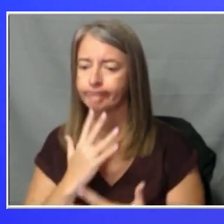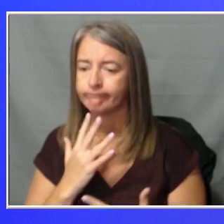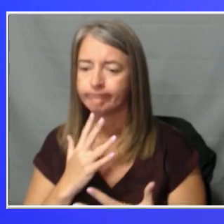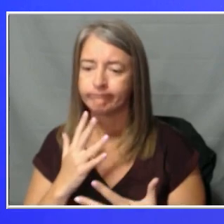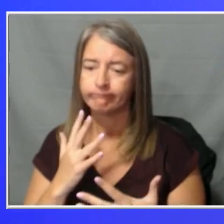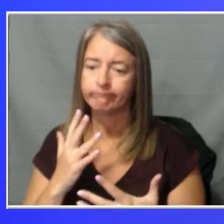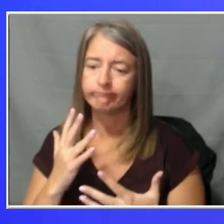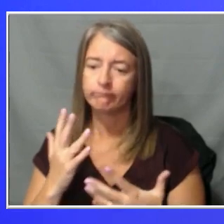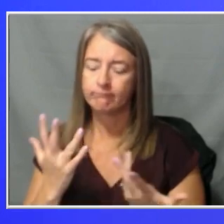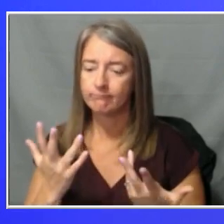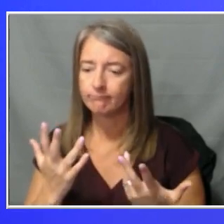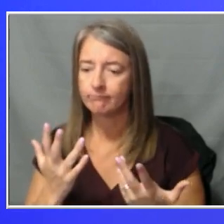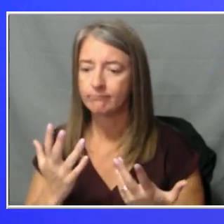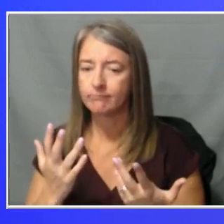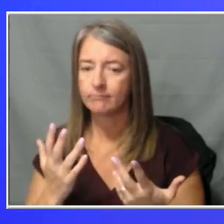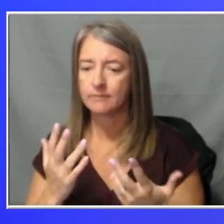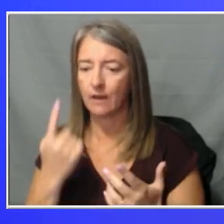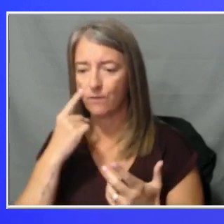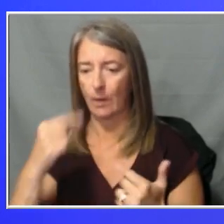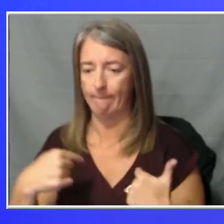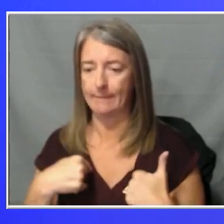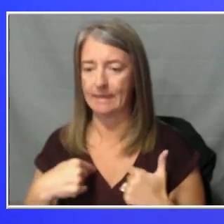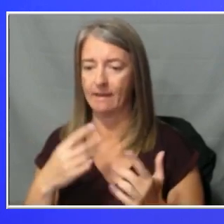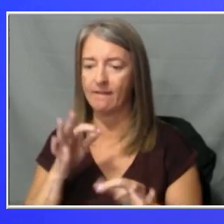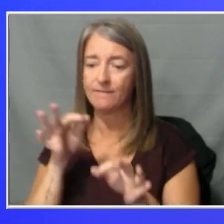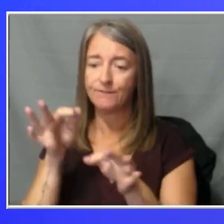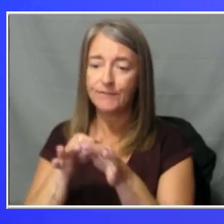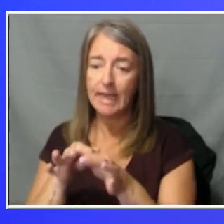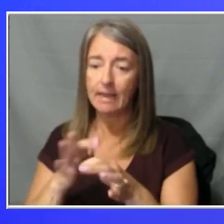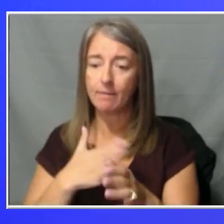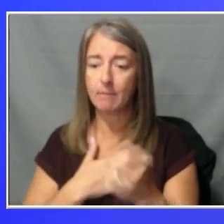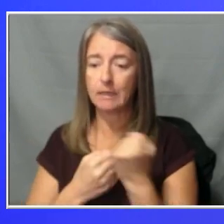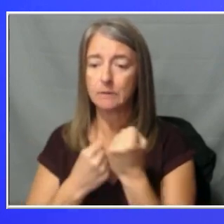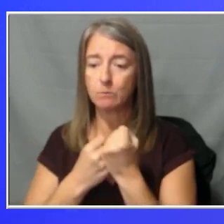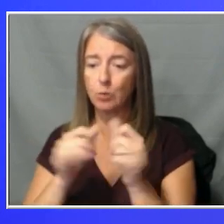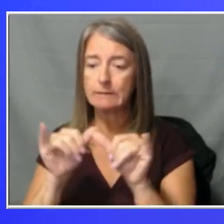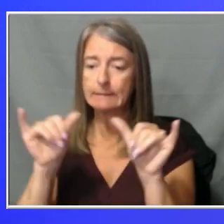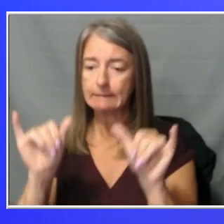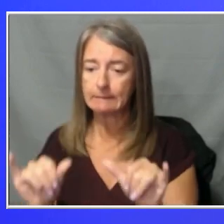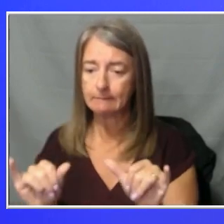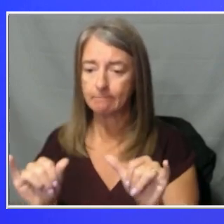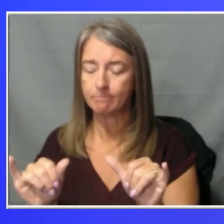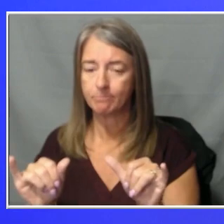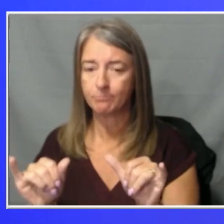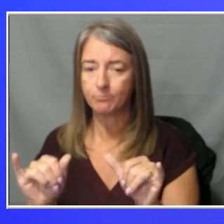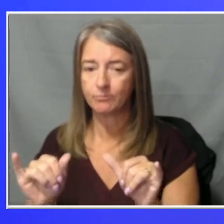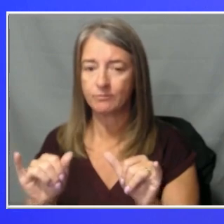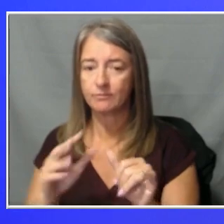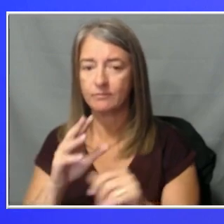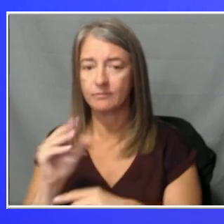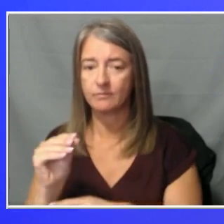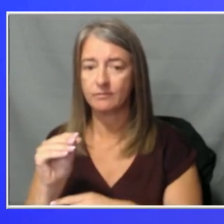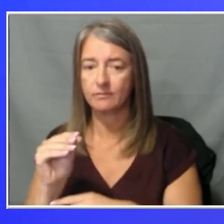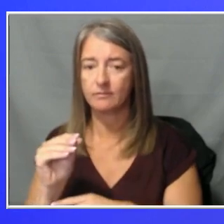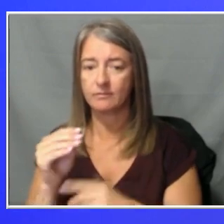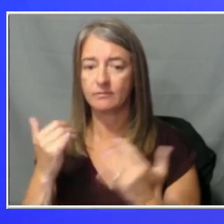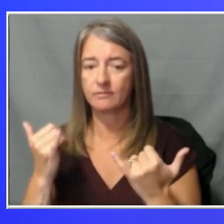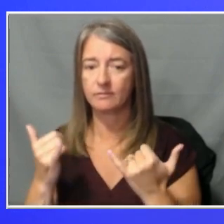And that's why, for me, faith, my support system, and